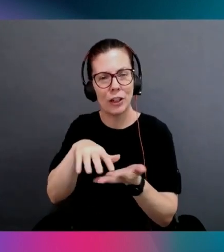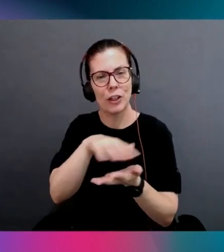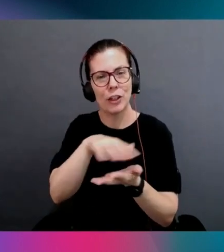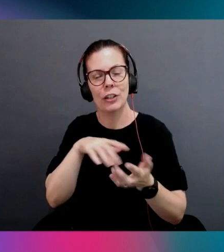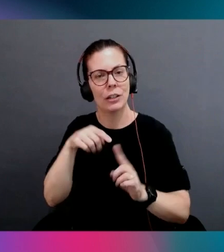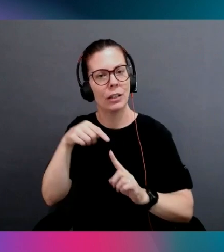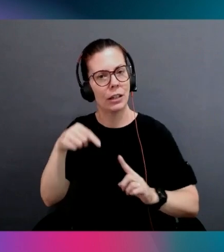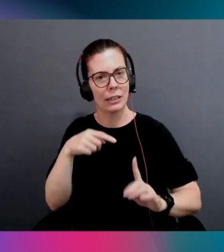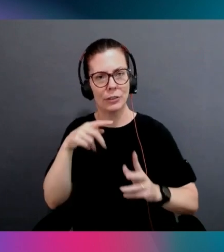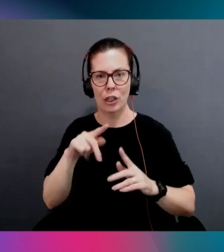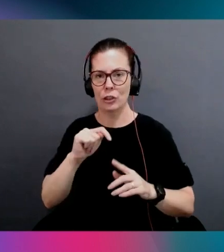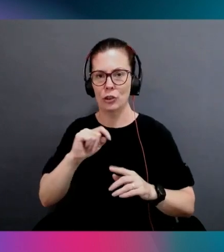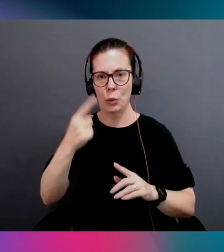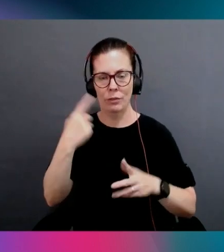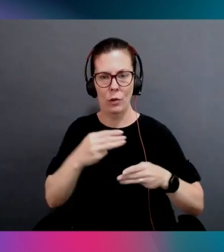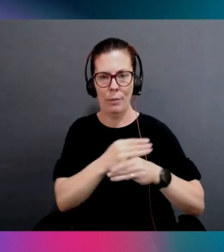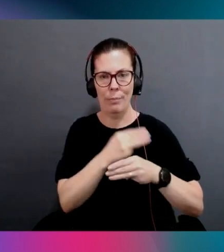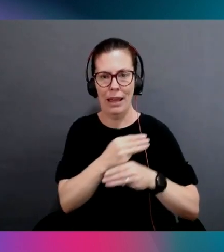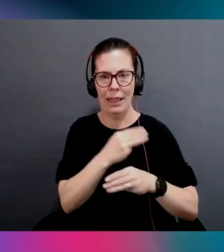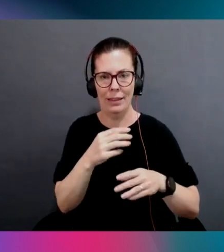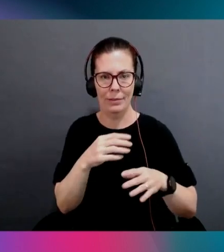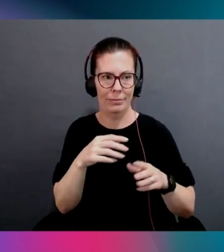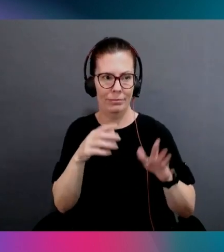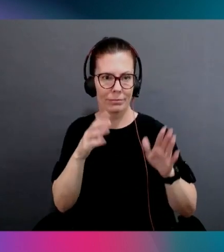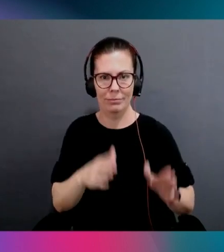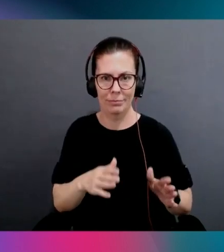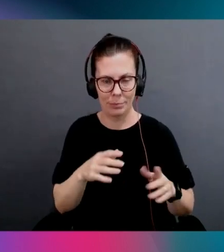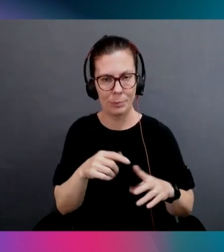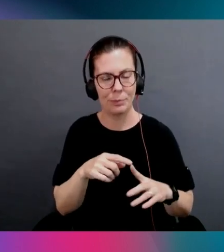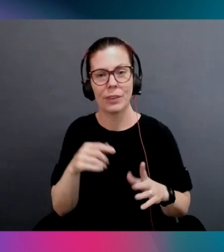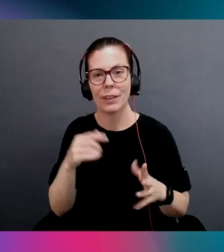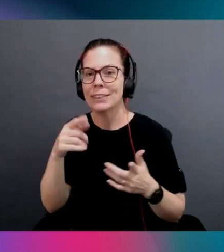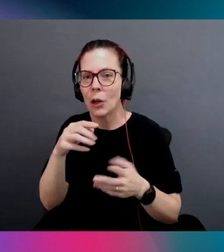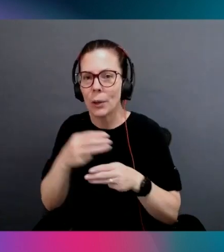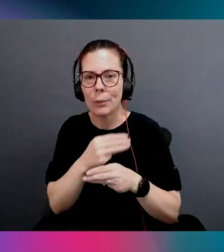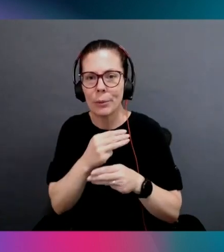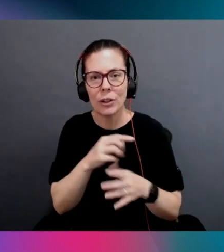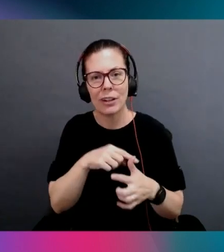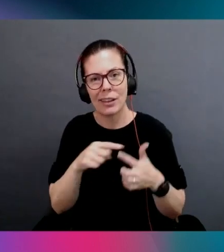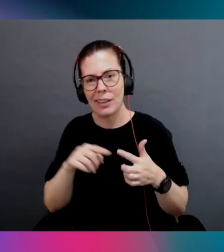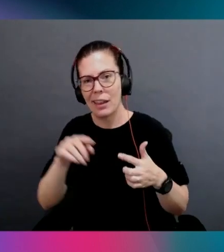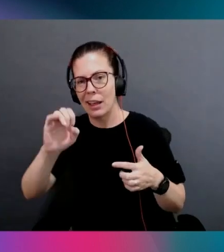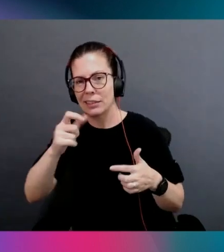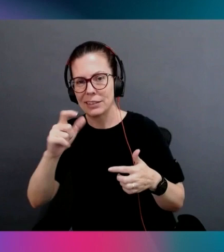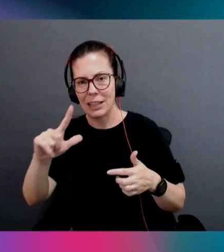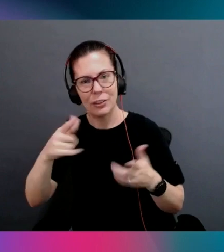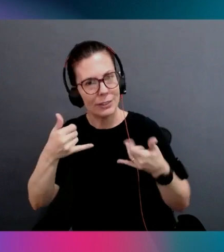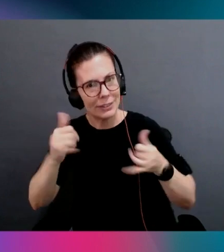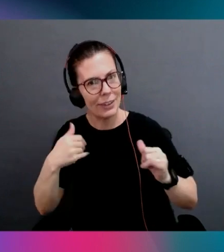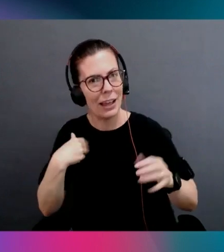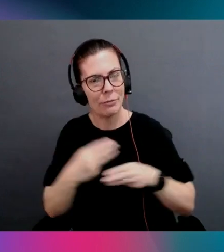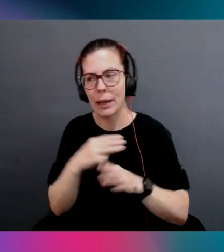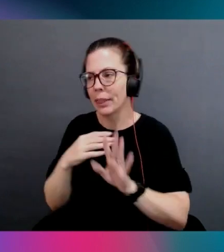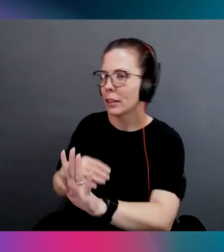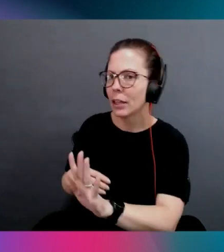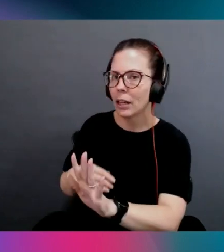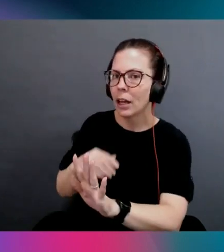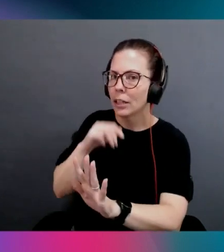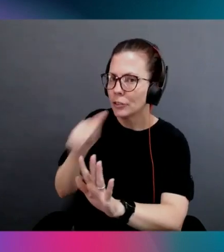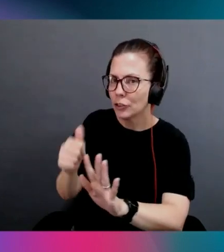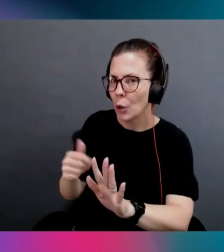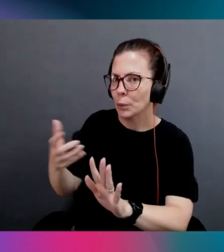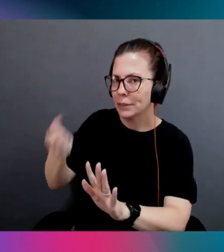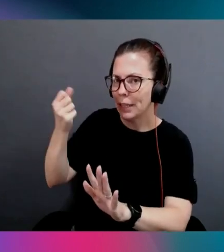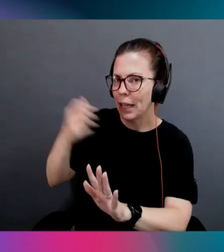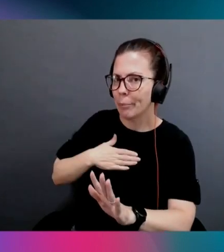Right. You know? Mathematicians existed. When computers came, Excel came, mathematicians still exist. Don't take away my abacus, okay? I